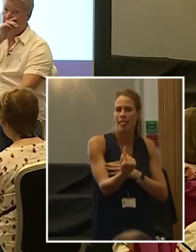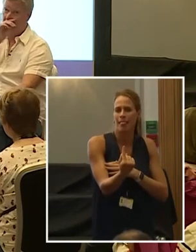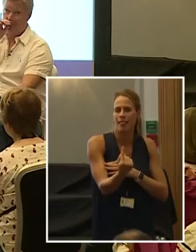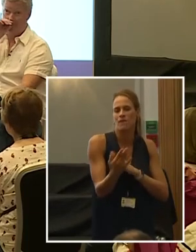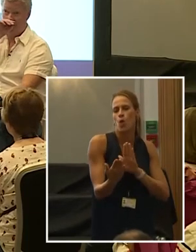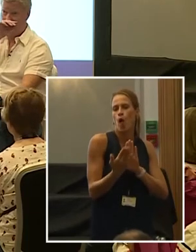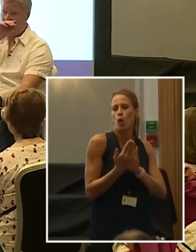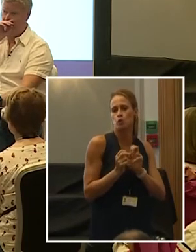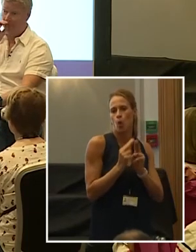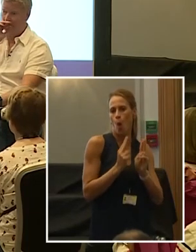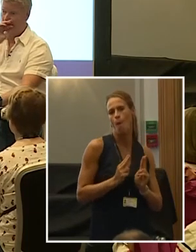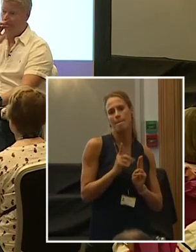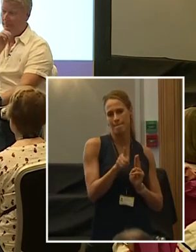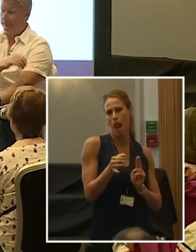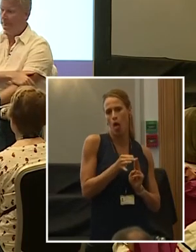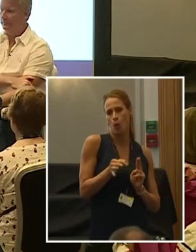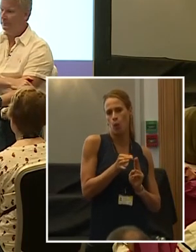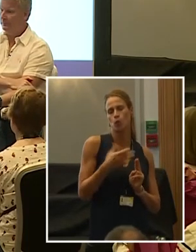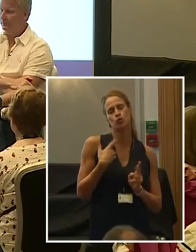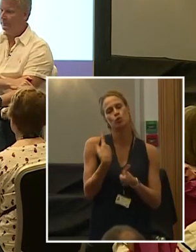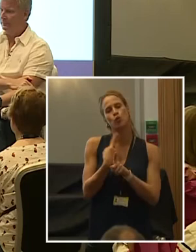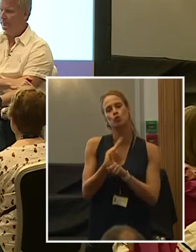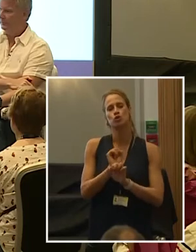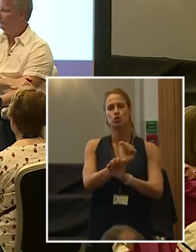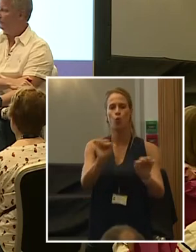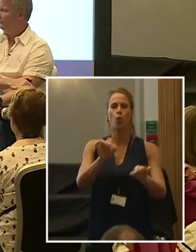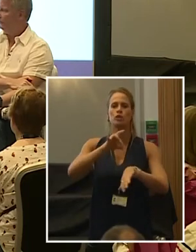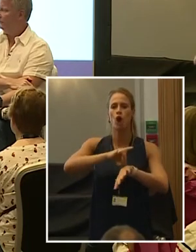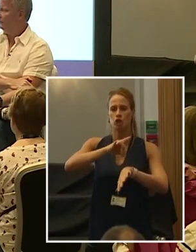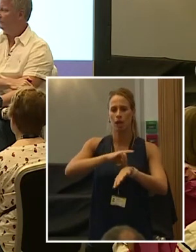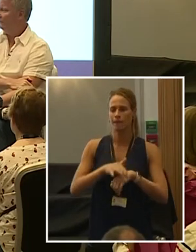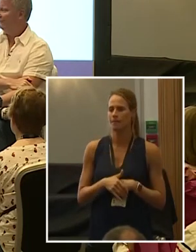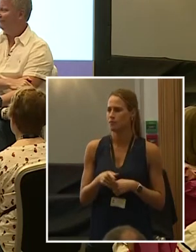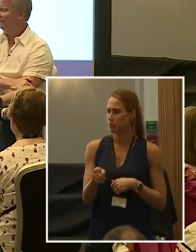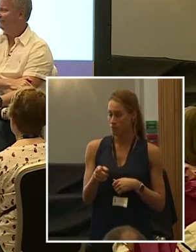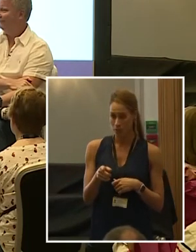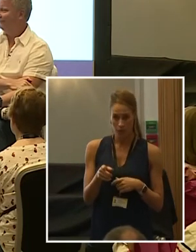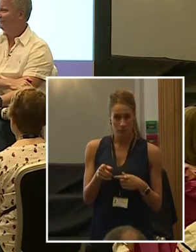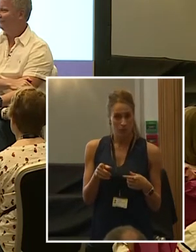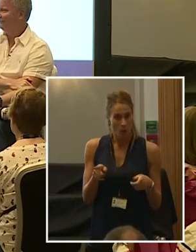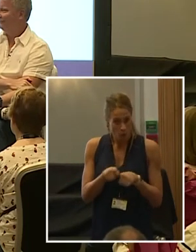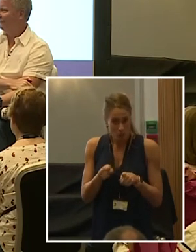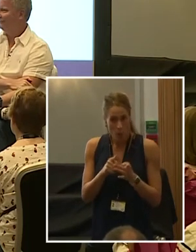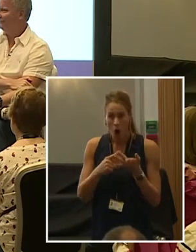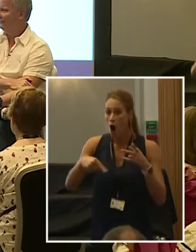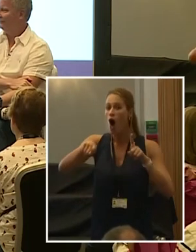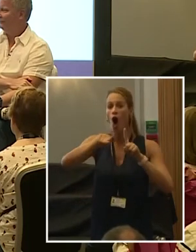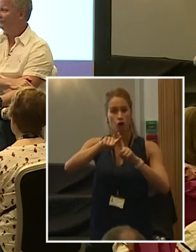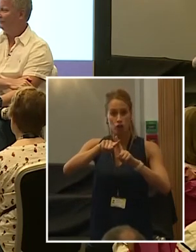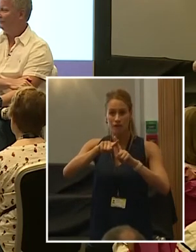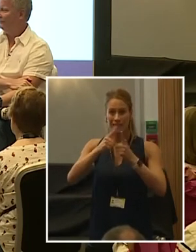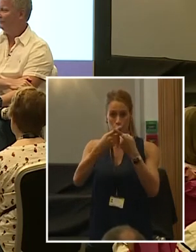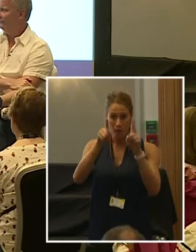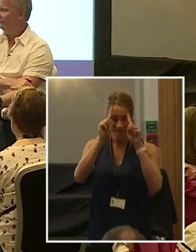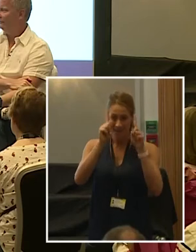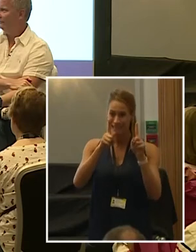closer to your house. Yeah, and Oxford obviously isn't the only centre at which trials run. It will just